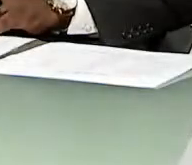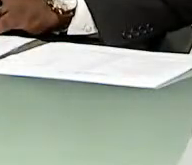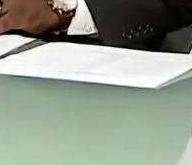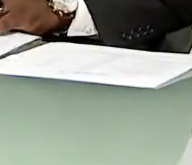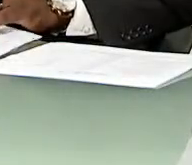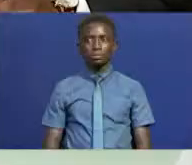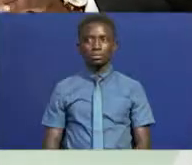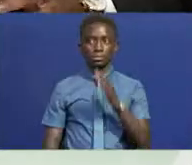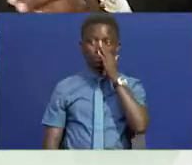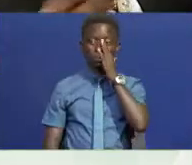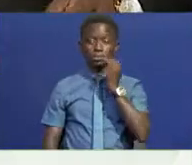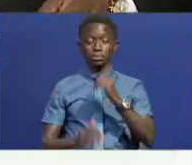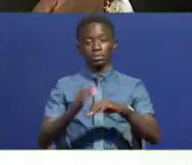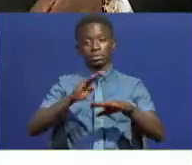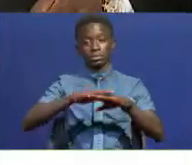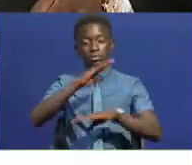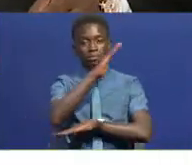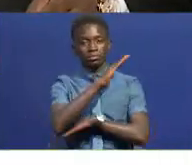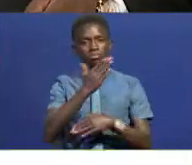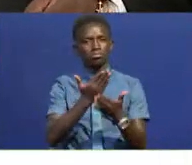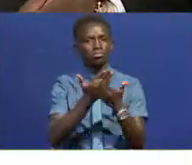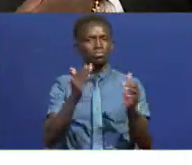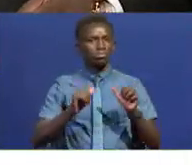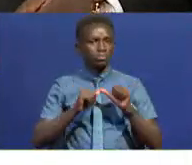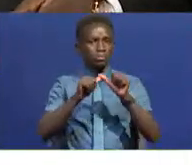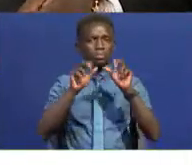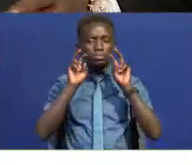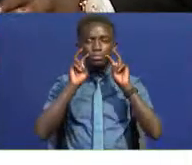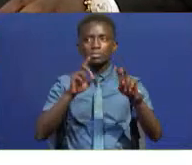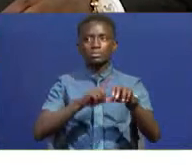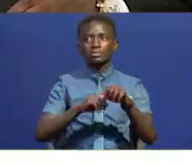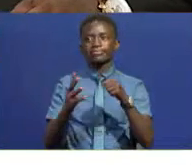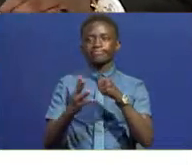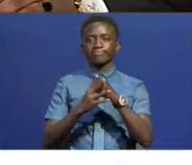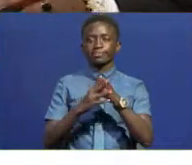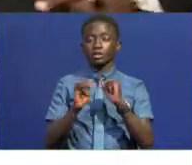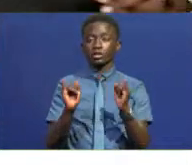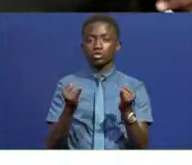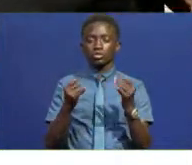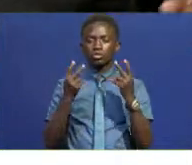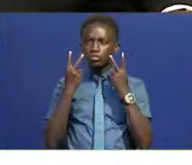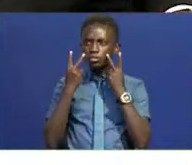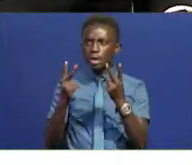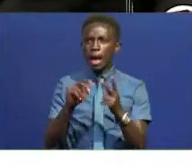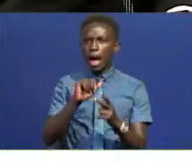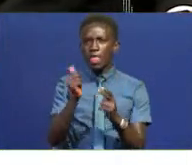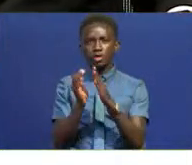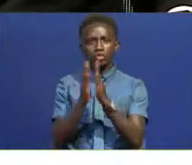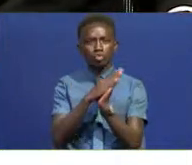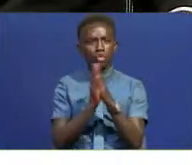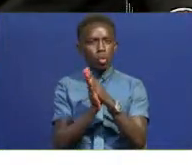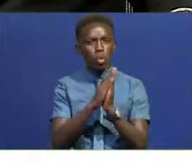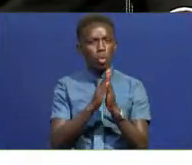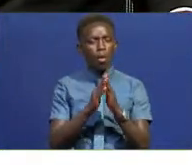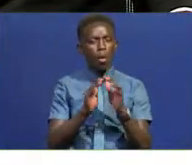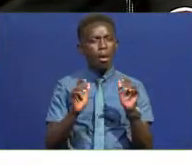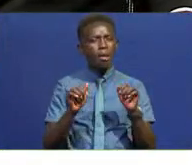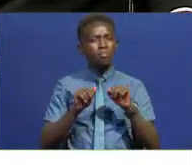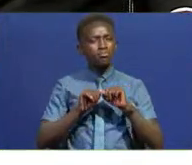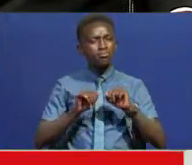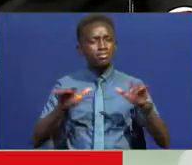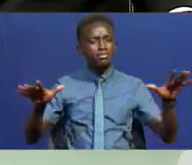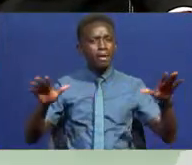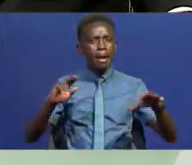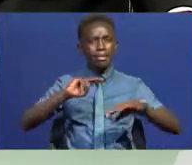Good evening, you're still watching Prime Edition. Absolutely. Let's focus on one of the stories again that is causing national headlines. And motorists found